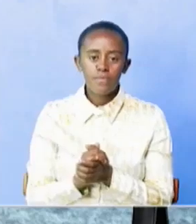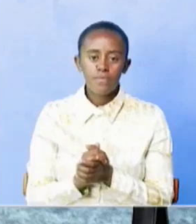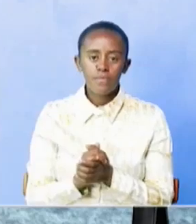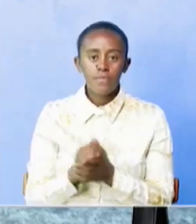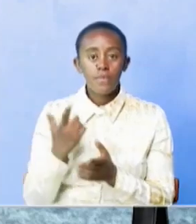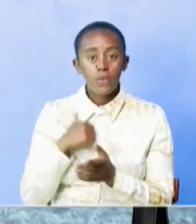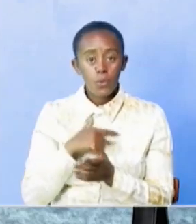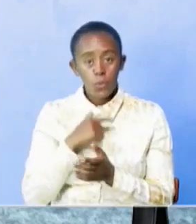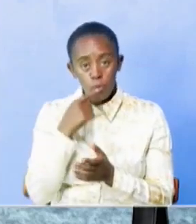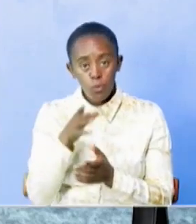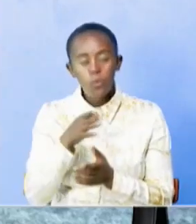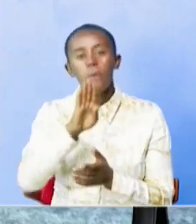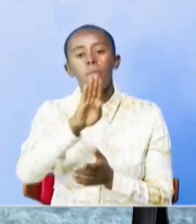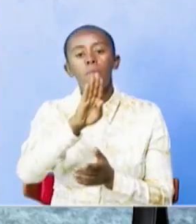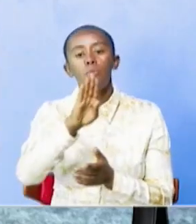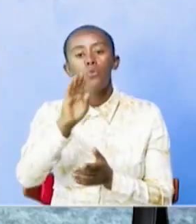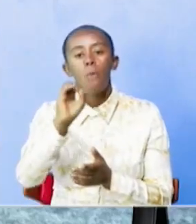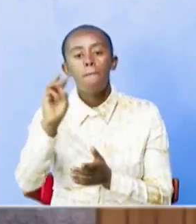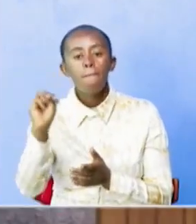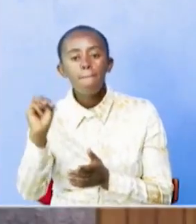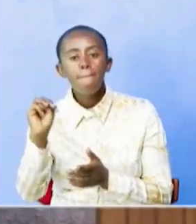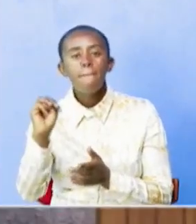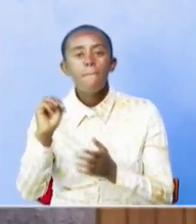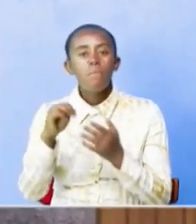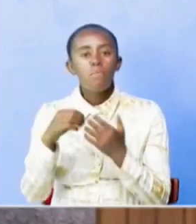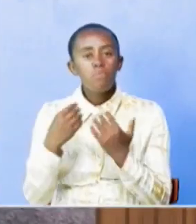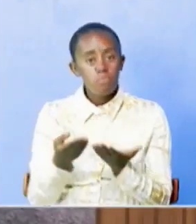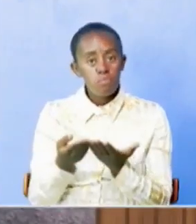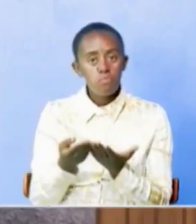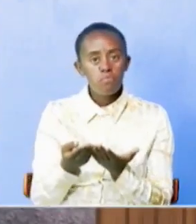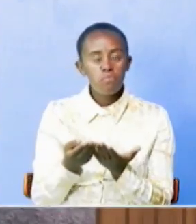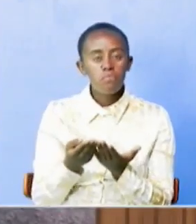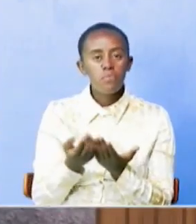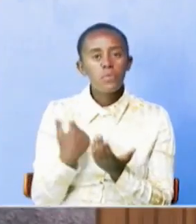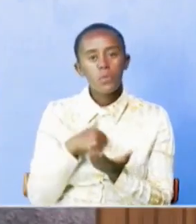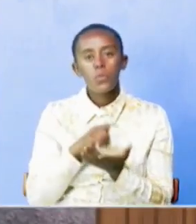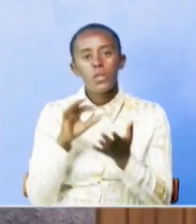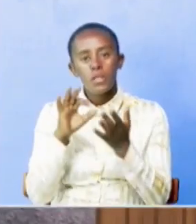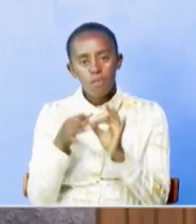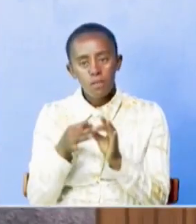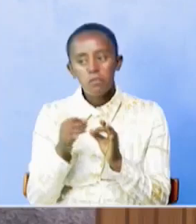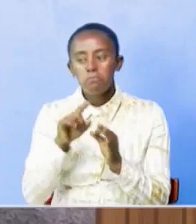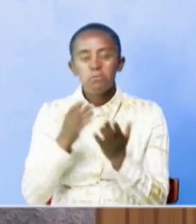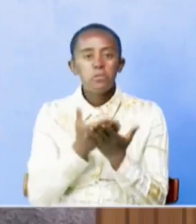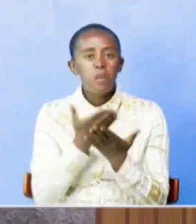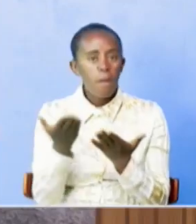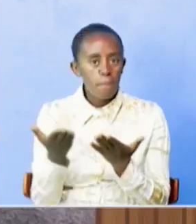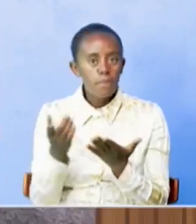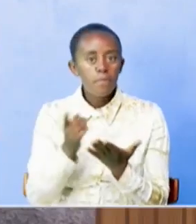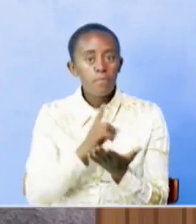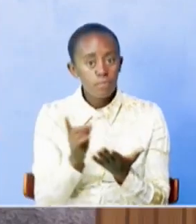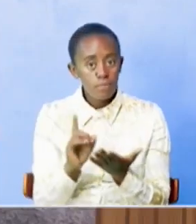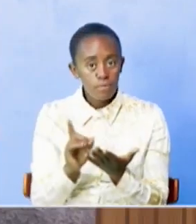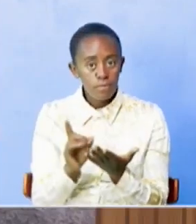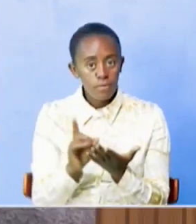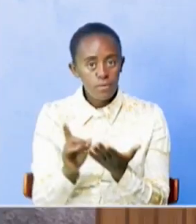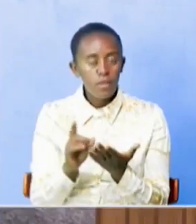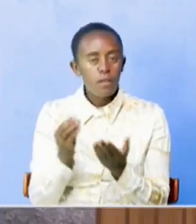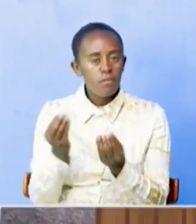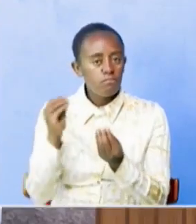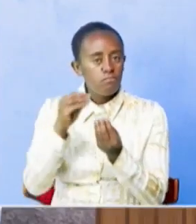We said boom as well. Boom is, we defined it as something that is